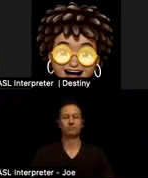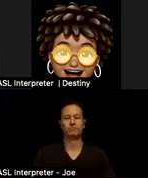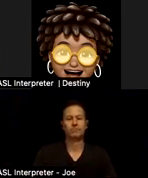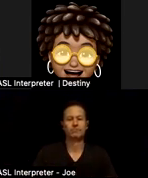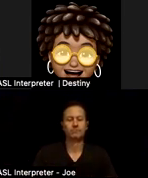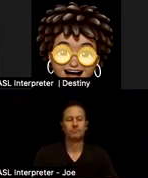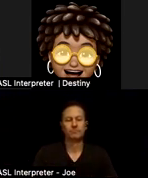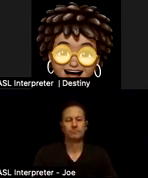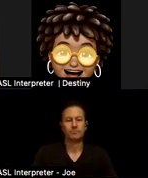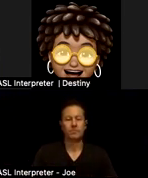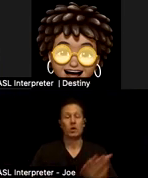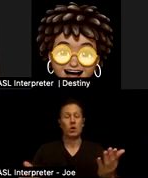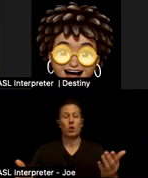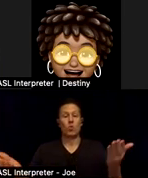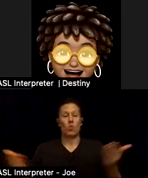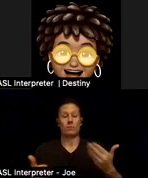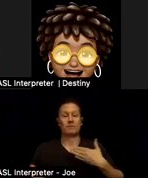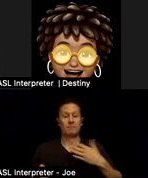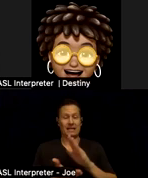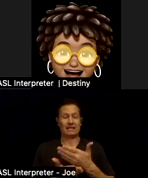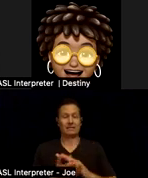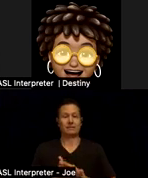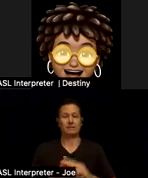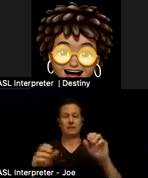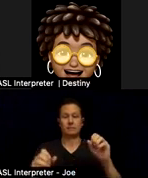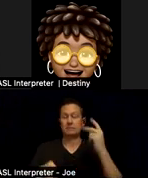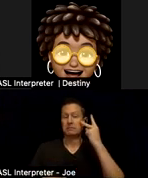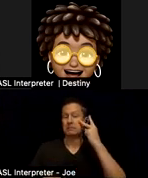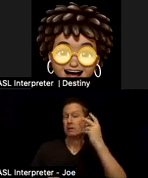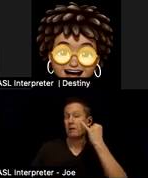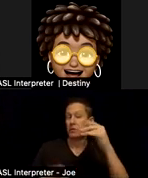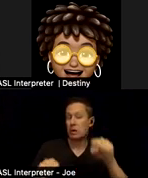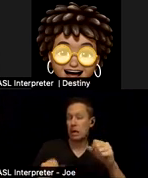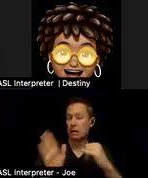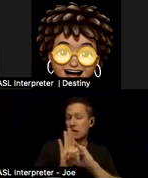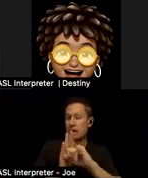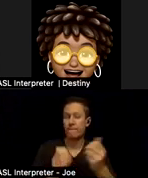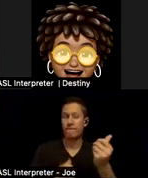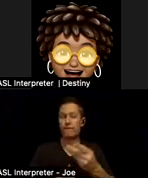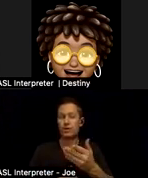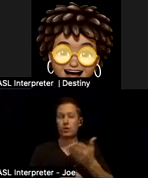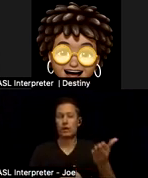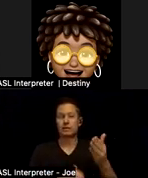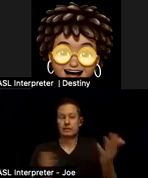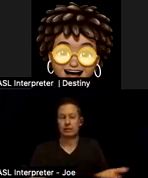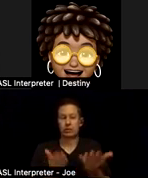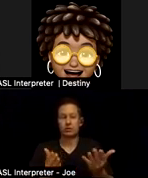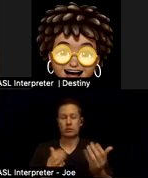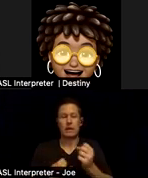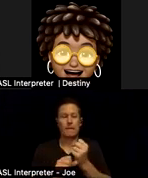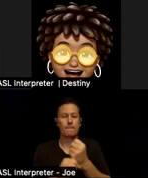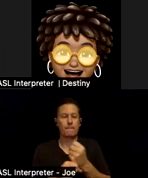All right, welcome to my kitchen. So let's see if we can identify a few items in here that are gonna create the most risk during